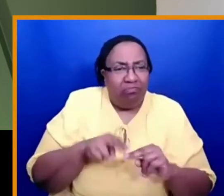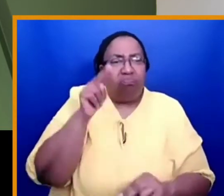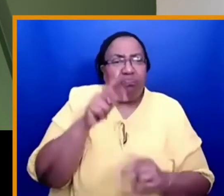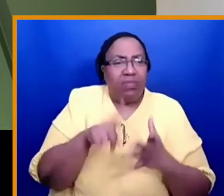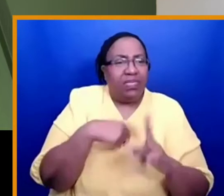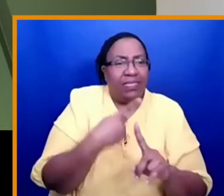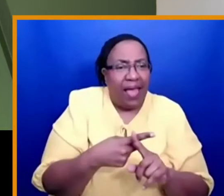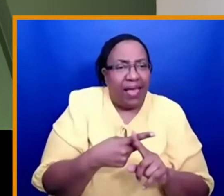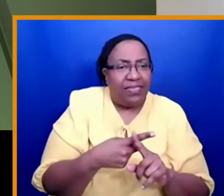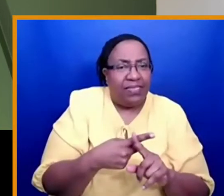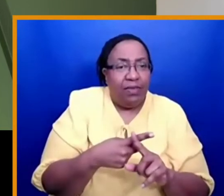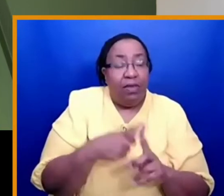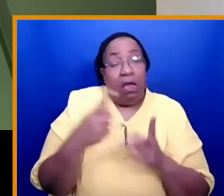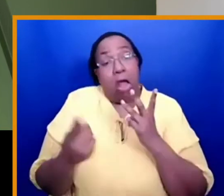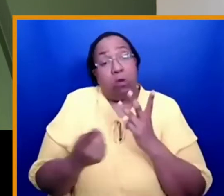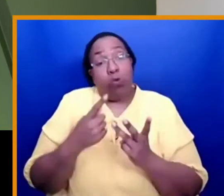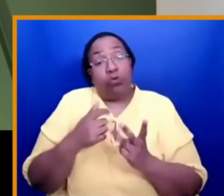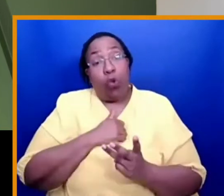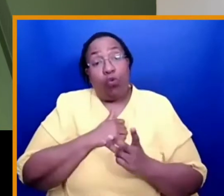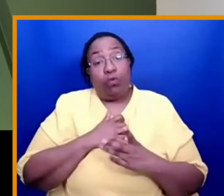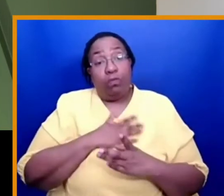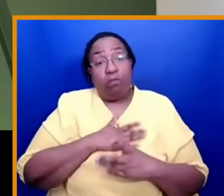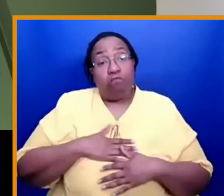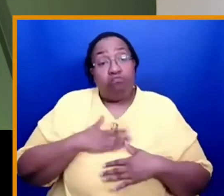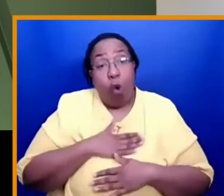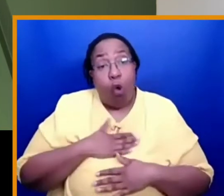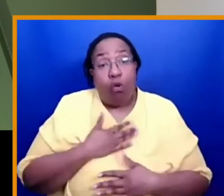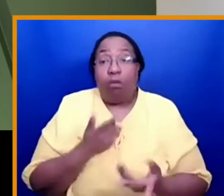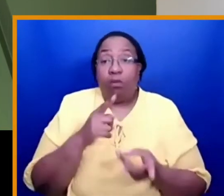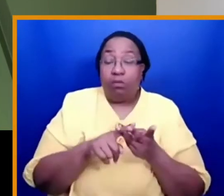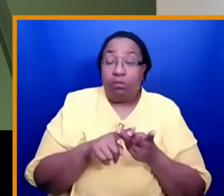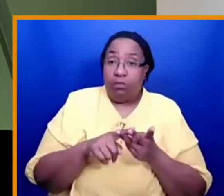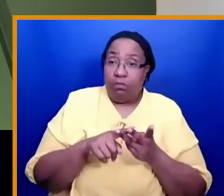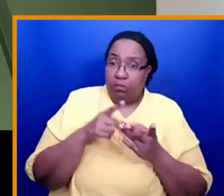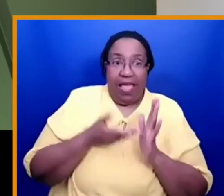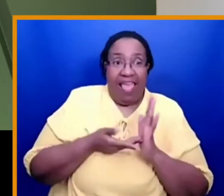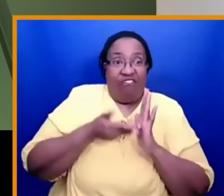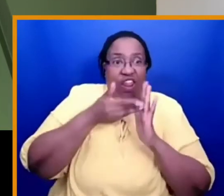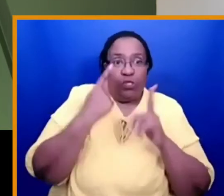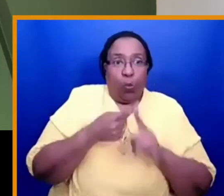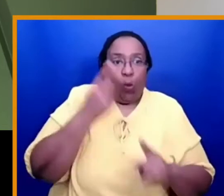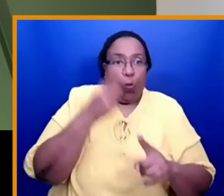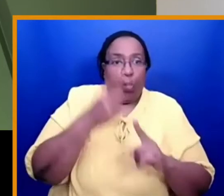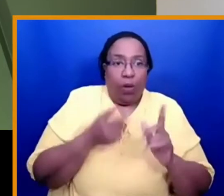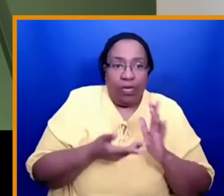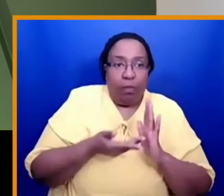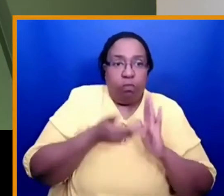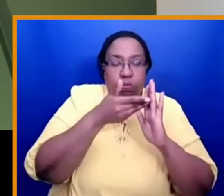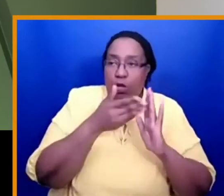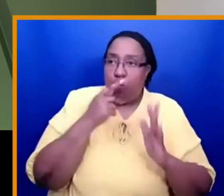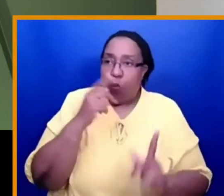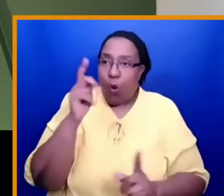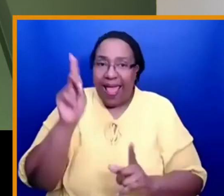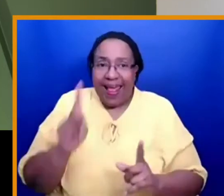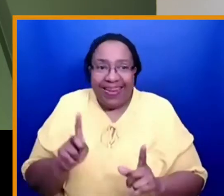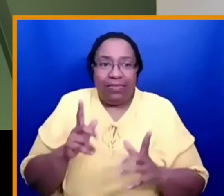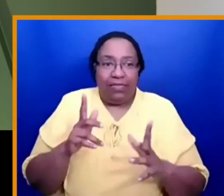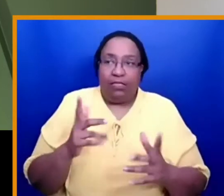finally, there's a moral case. Inflation is rising faster than anticipated. We're in an energy price crisis, and soon there is a high risk